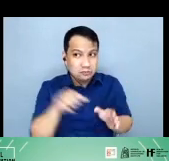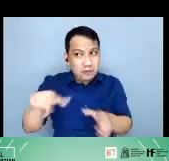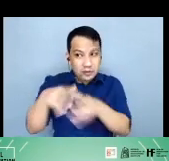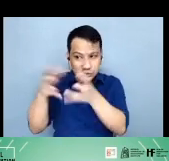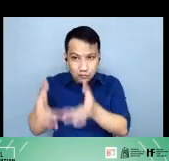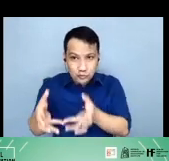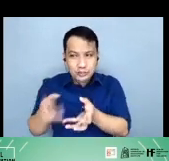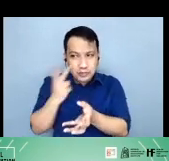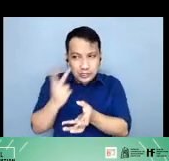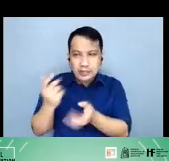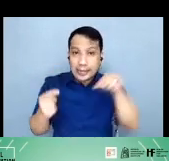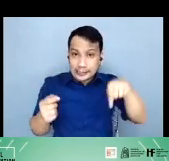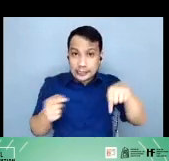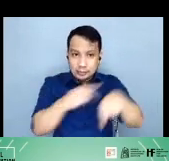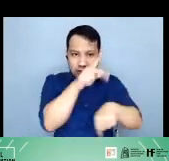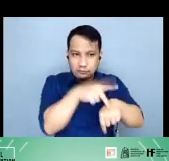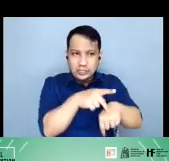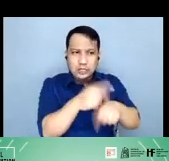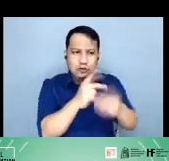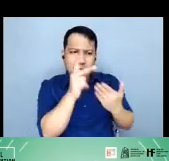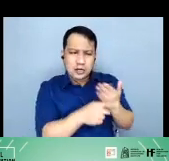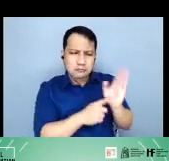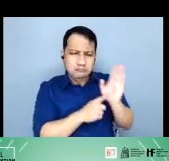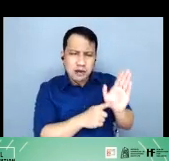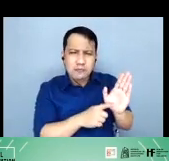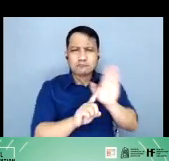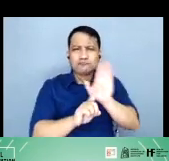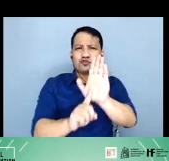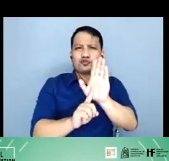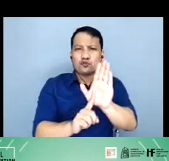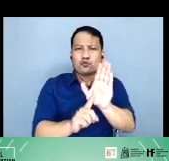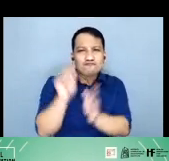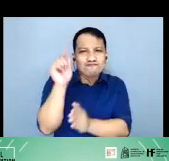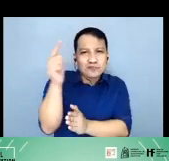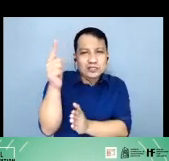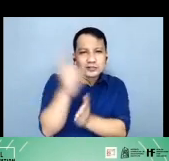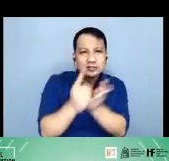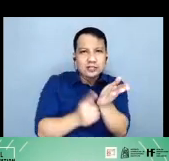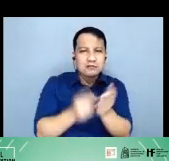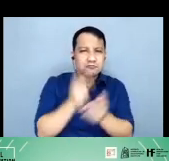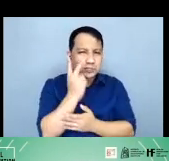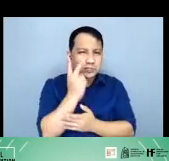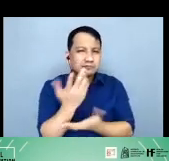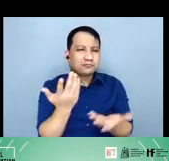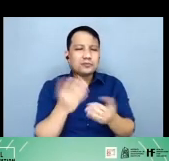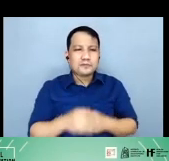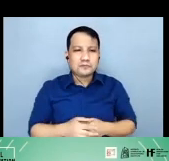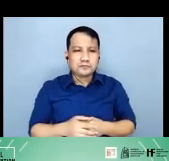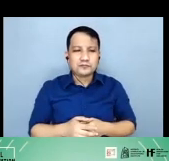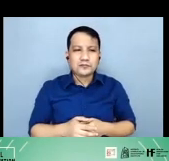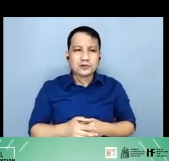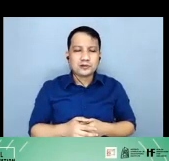in the Philippines that are examples of green design and sustainable design put into action.